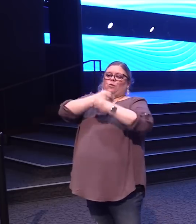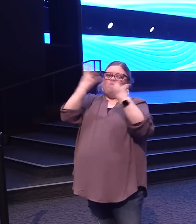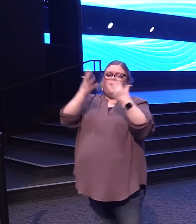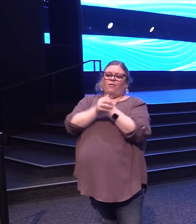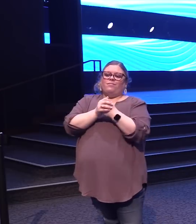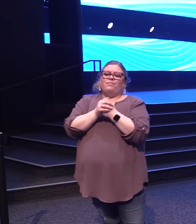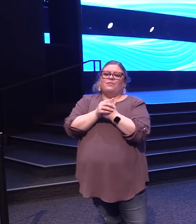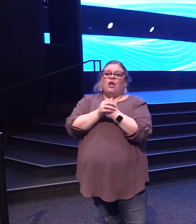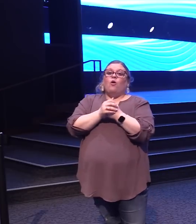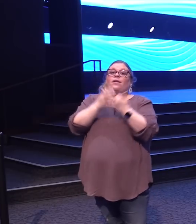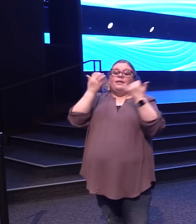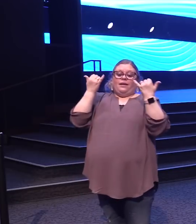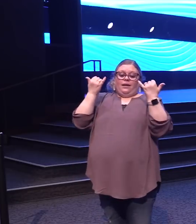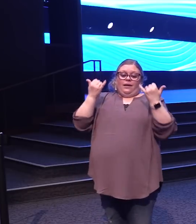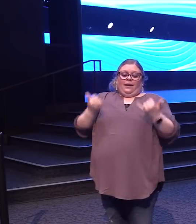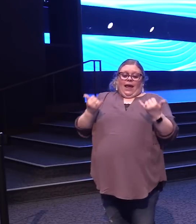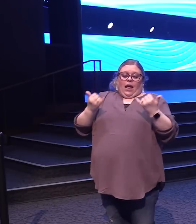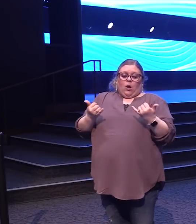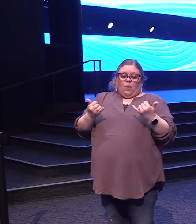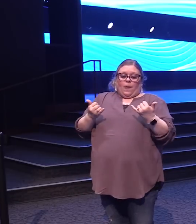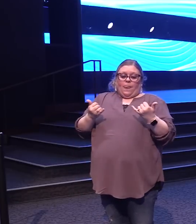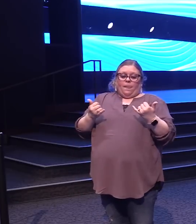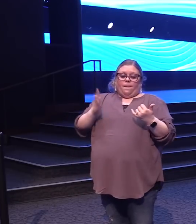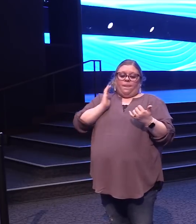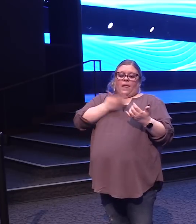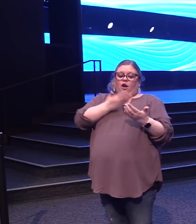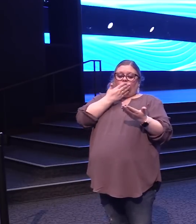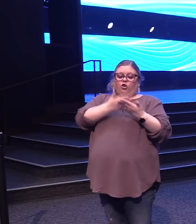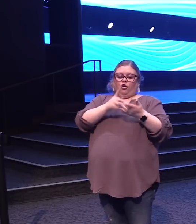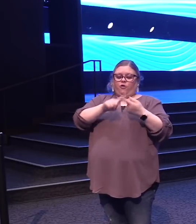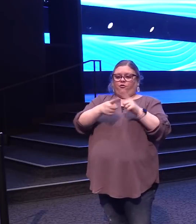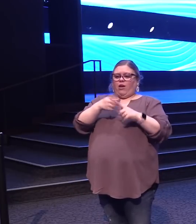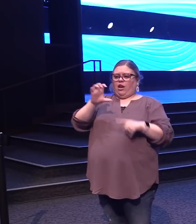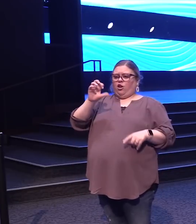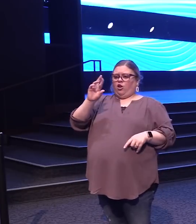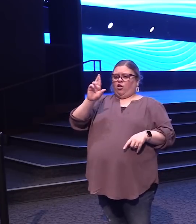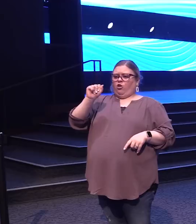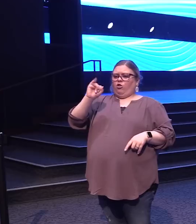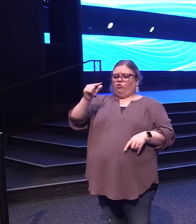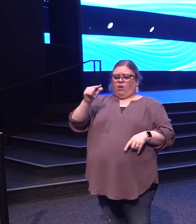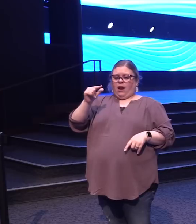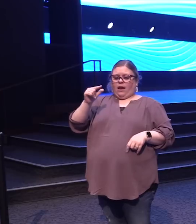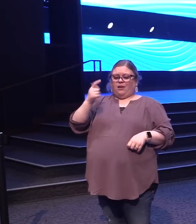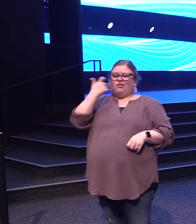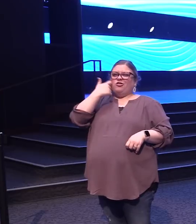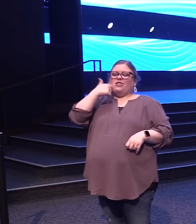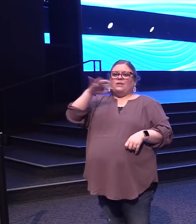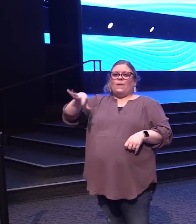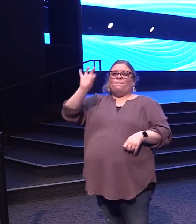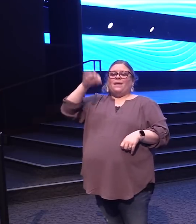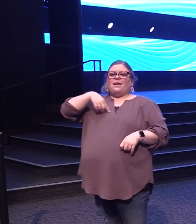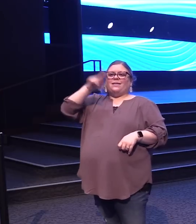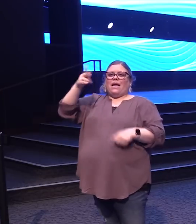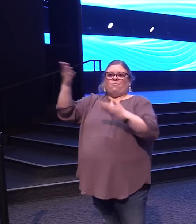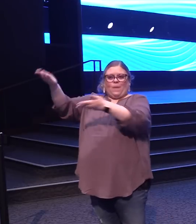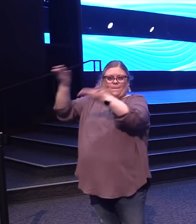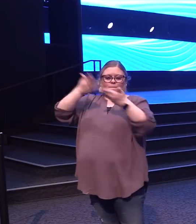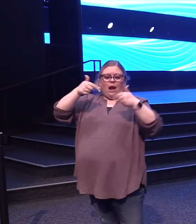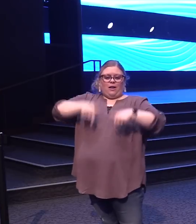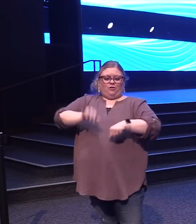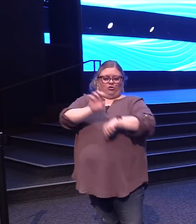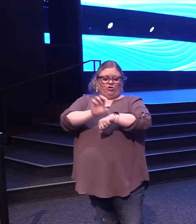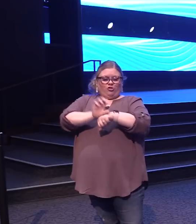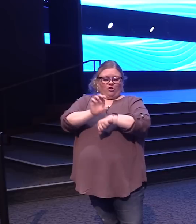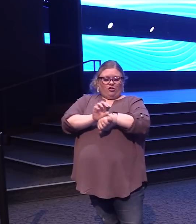be here indeed. Now, our good friend Craig Turndrup just picked us up and brought us to church